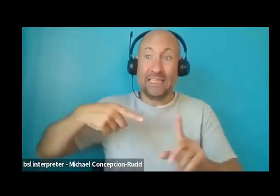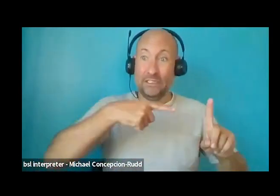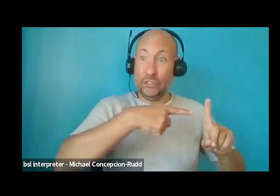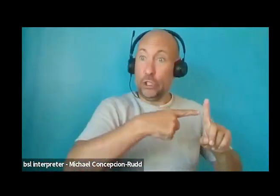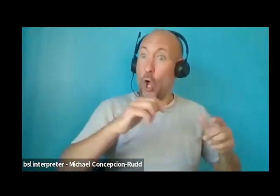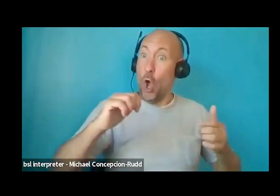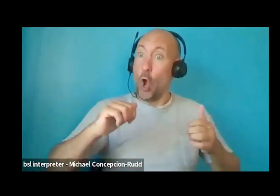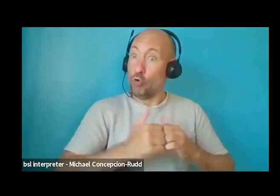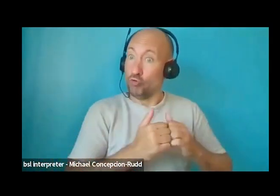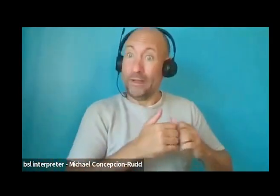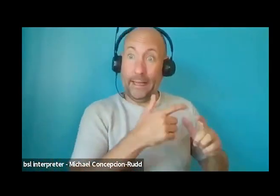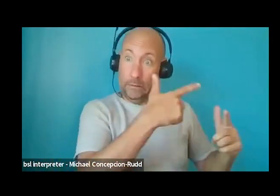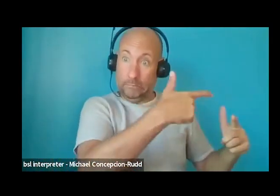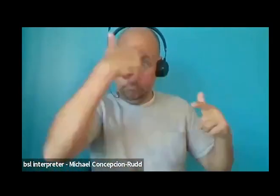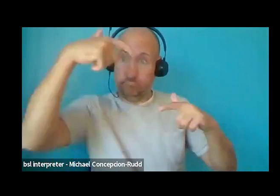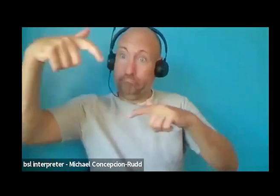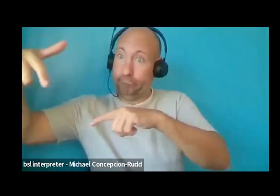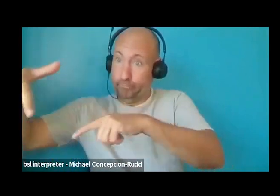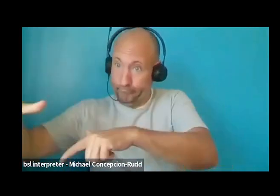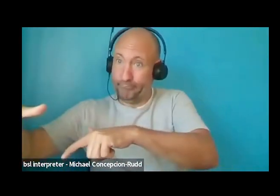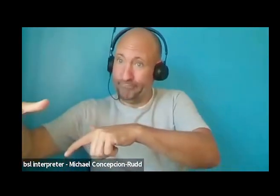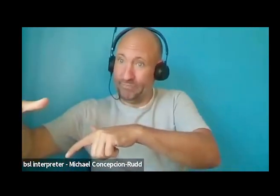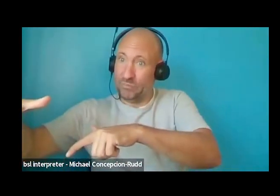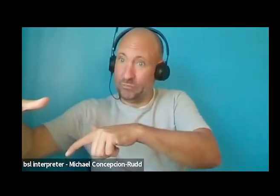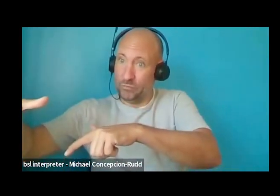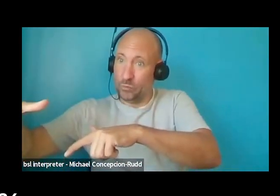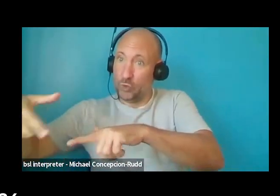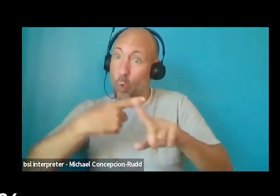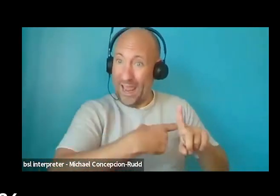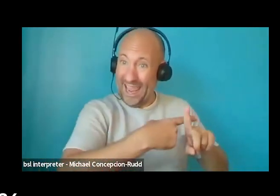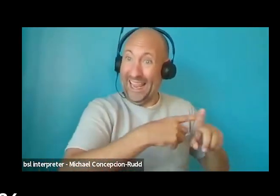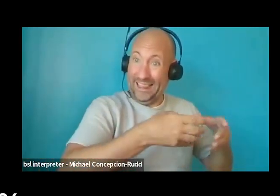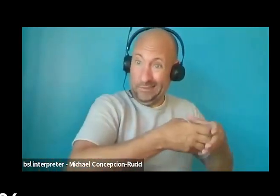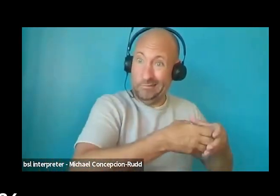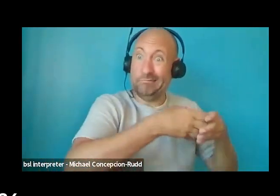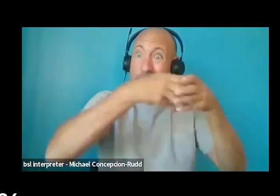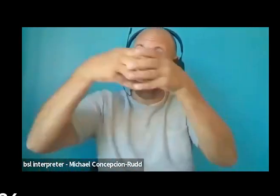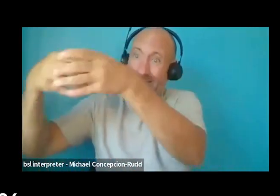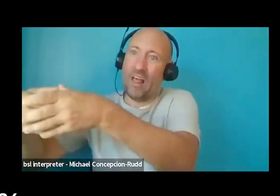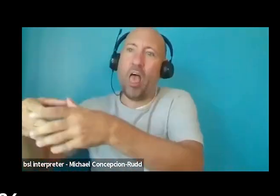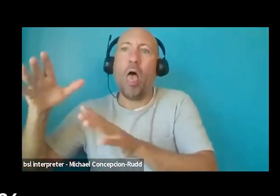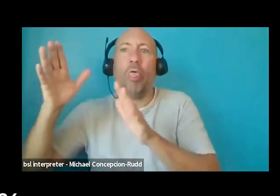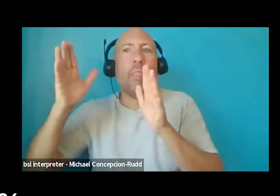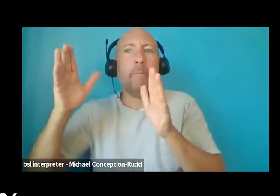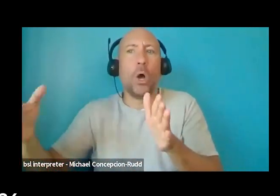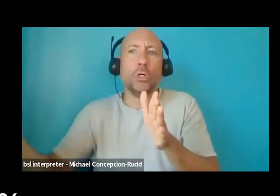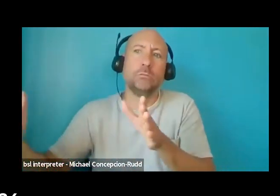artist's residency for England-based artists must be a signatory of the